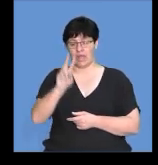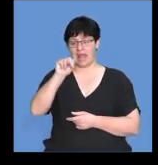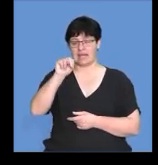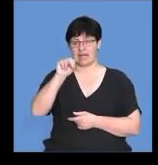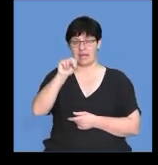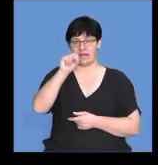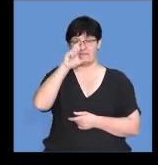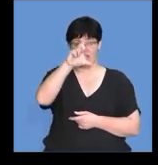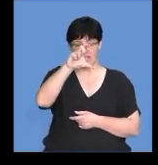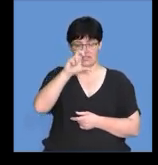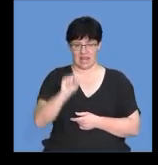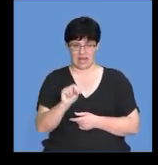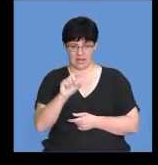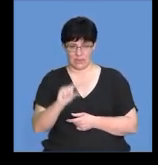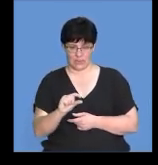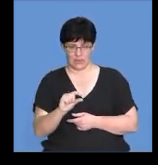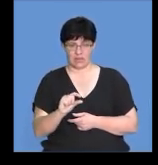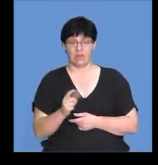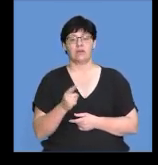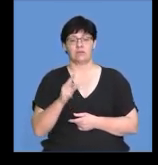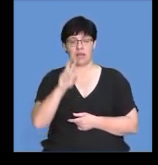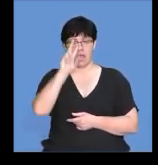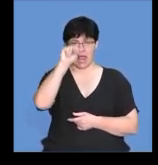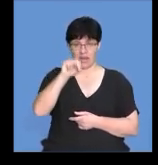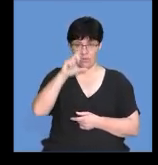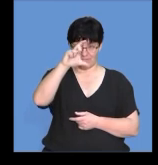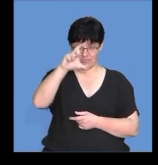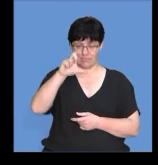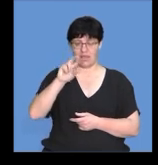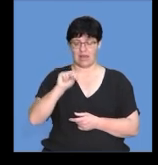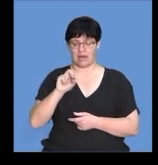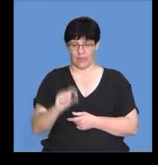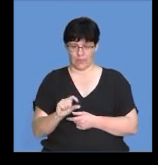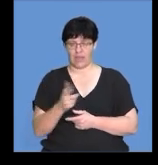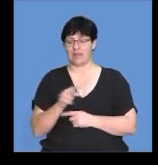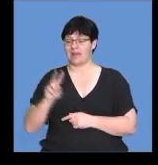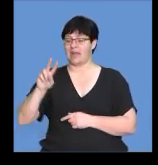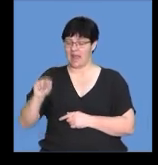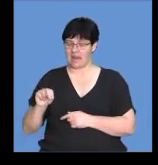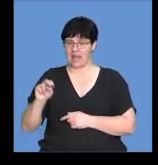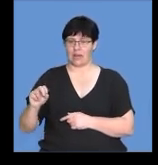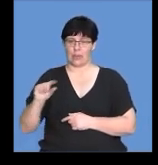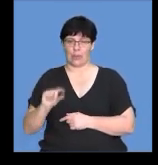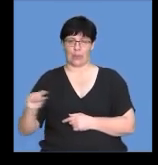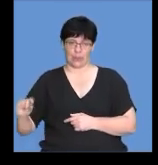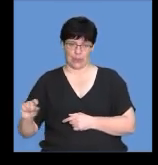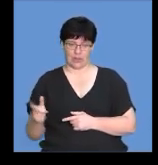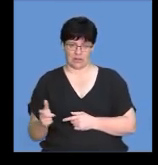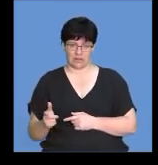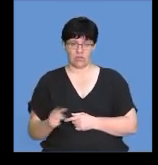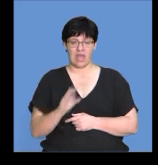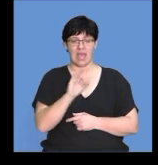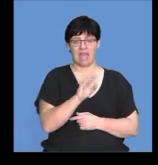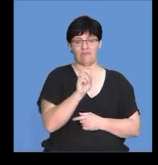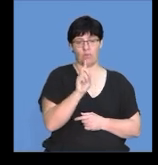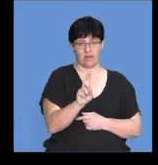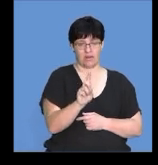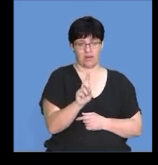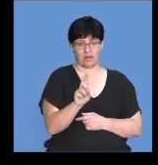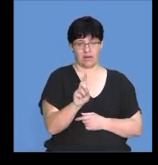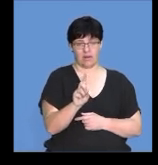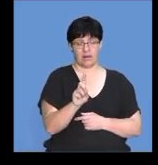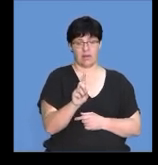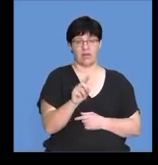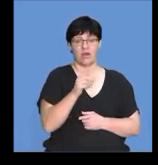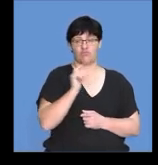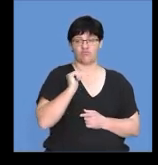heterozygous individuals to one homozygous recessive individual. So we've got the F1